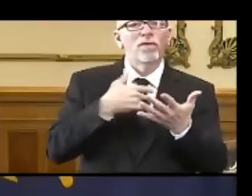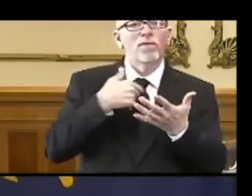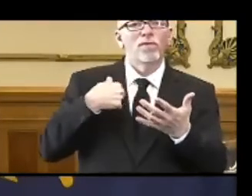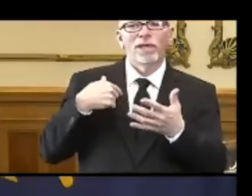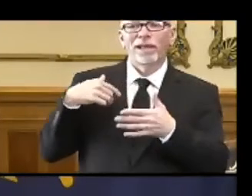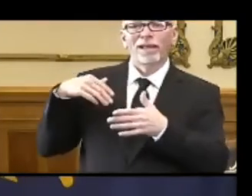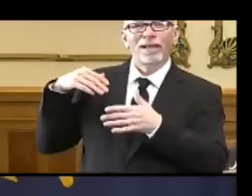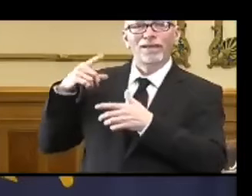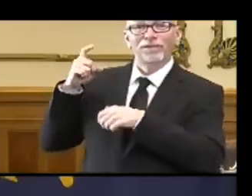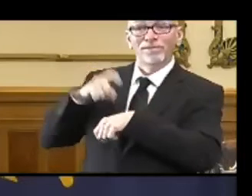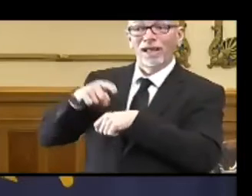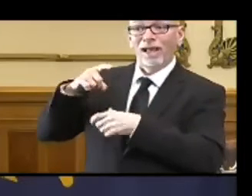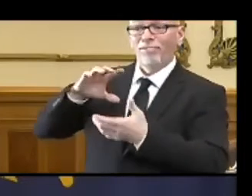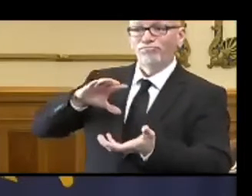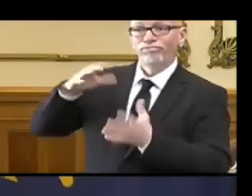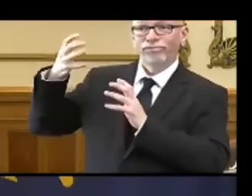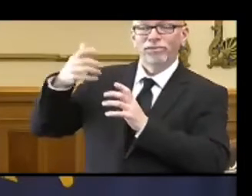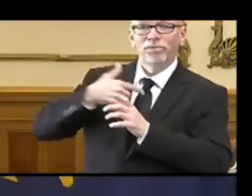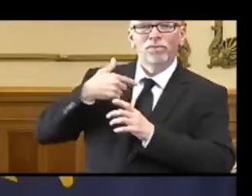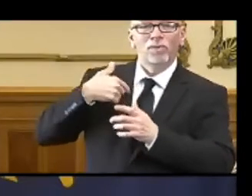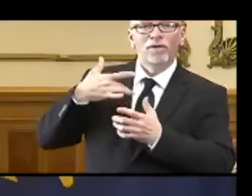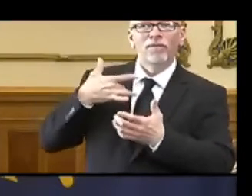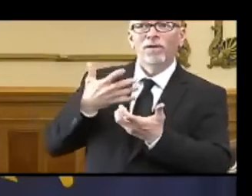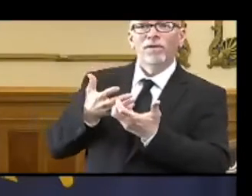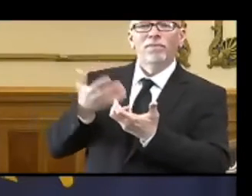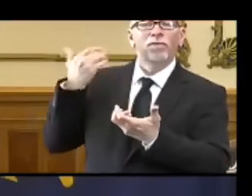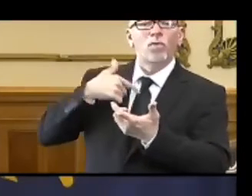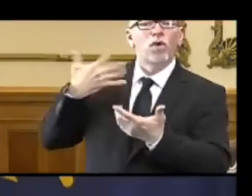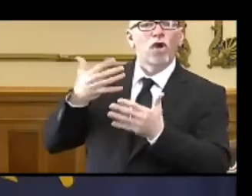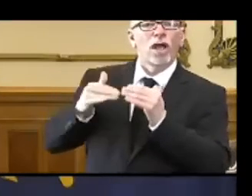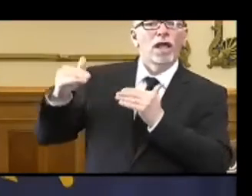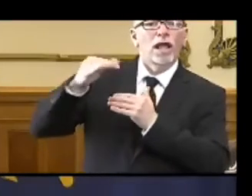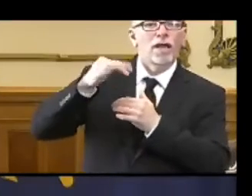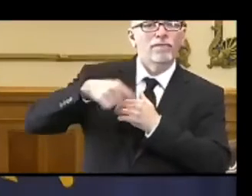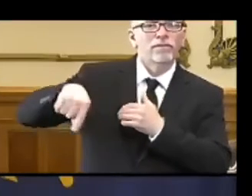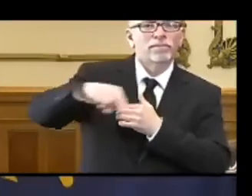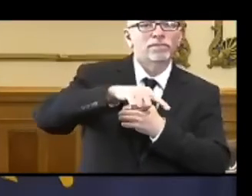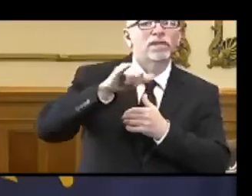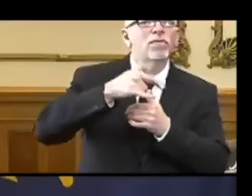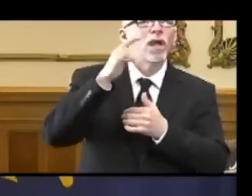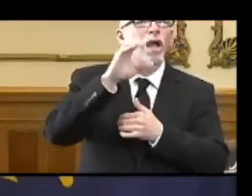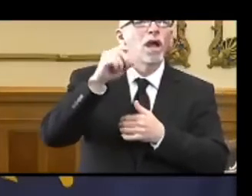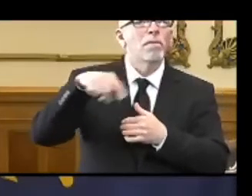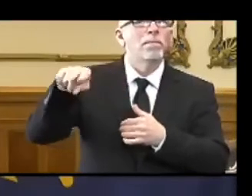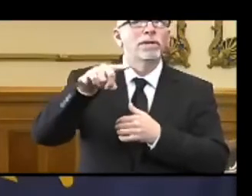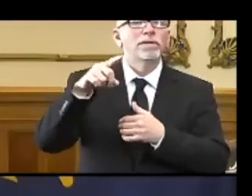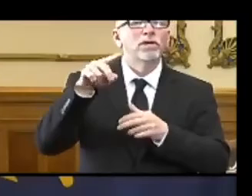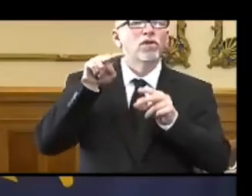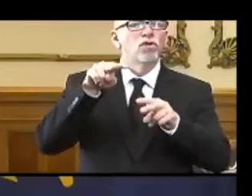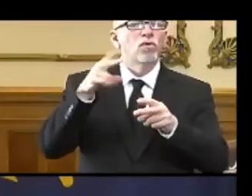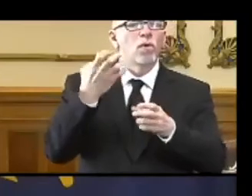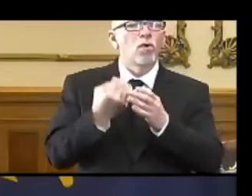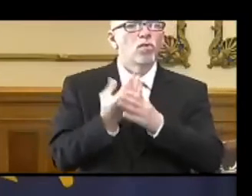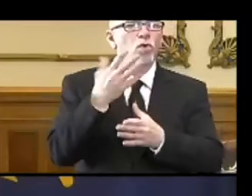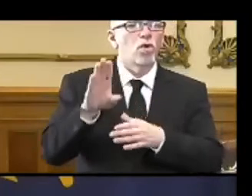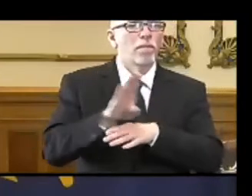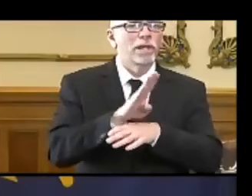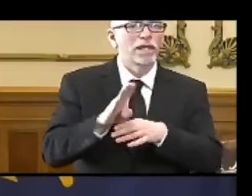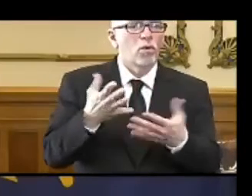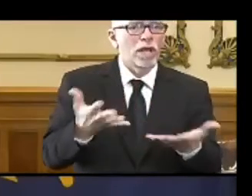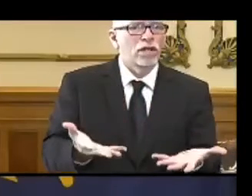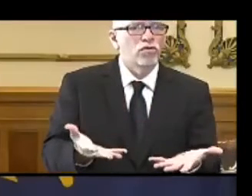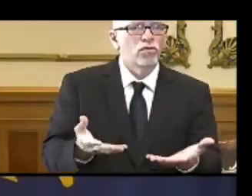this storm separated us from the rest of the pack. That's why when companies are looking at growing their business that's already